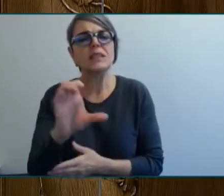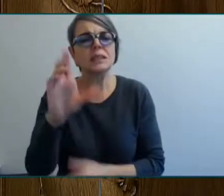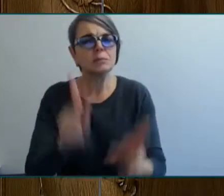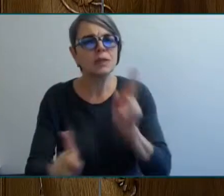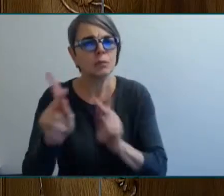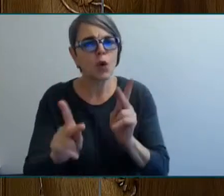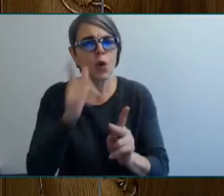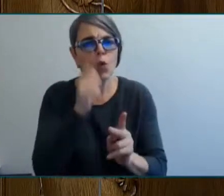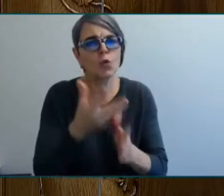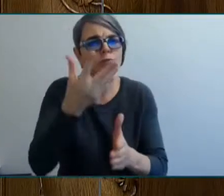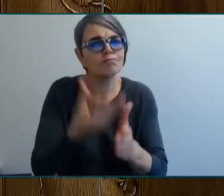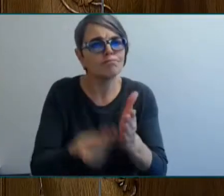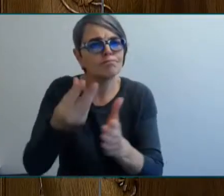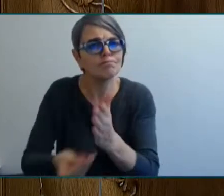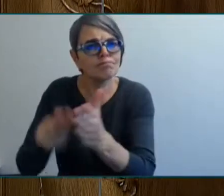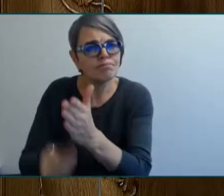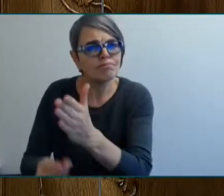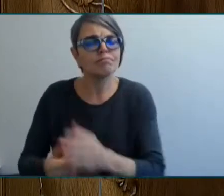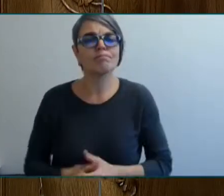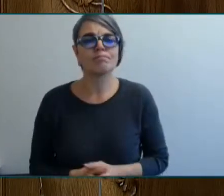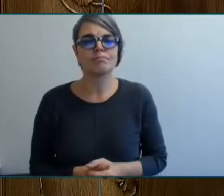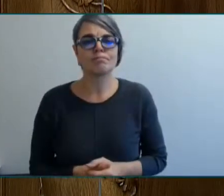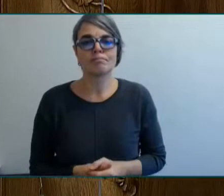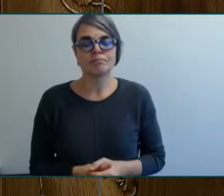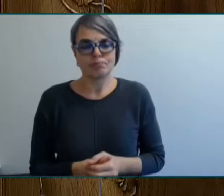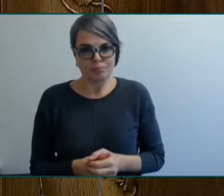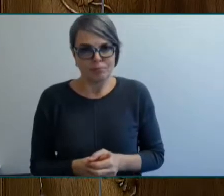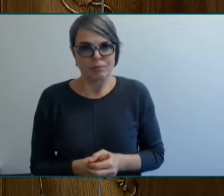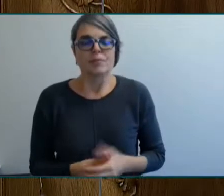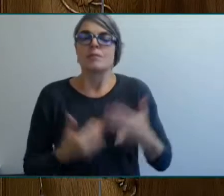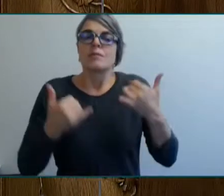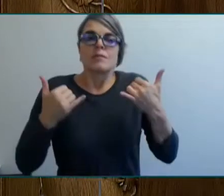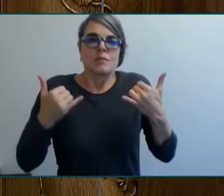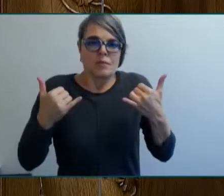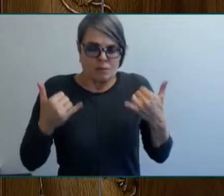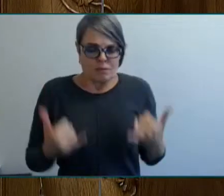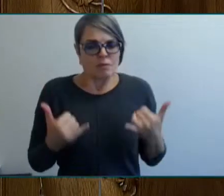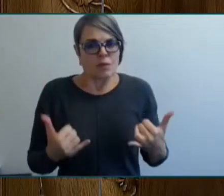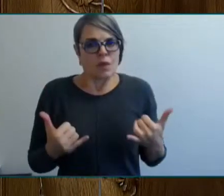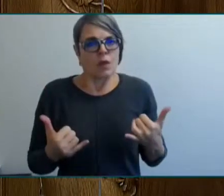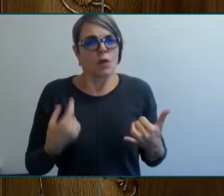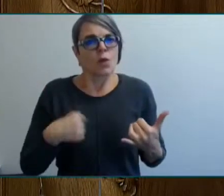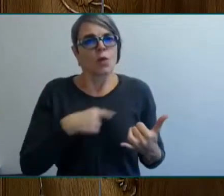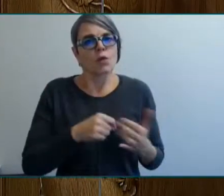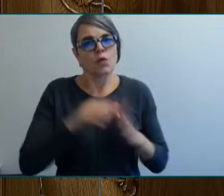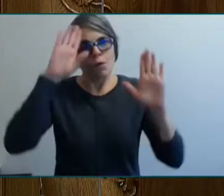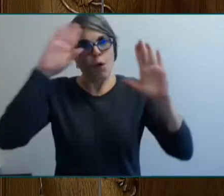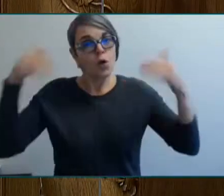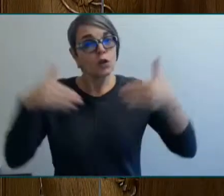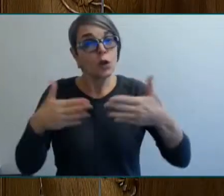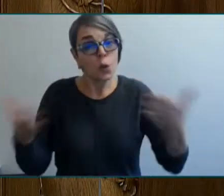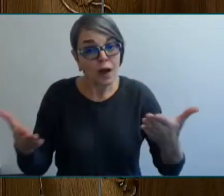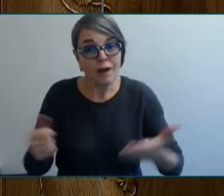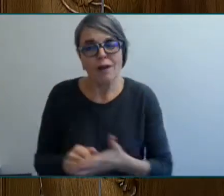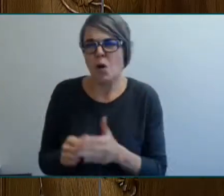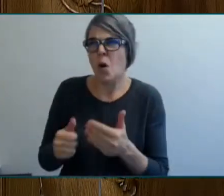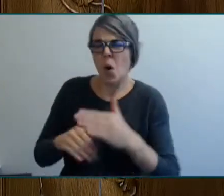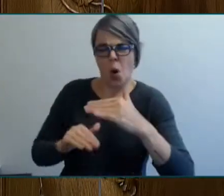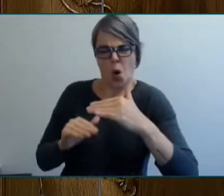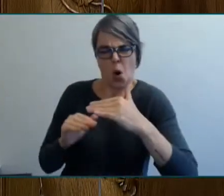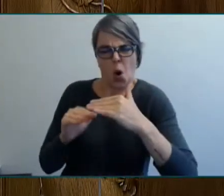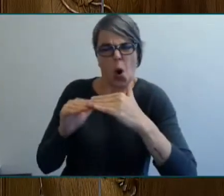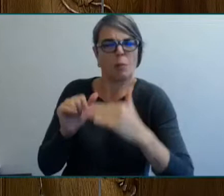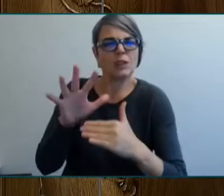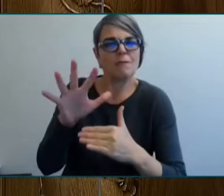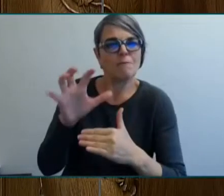the throne. At this extraordinary time, it is appropriate to focus on the almost 500 British Columbians who have died